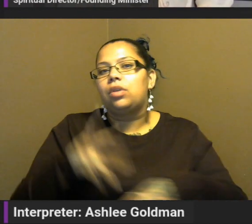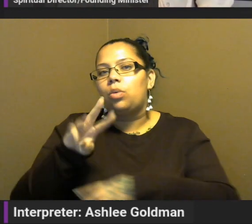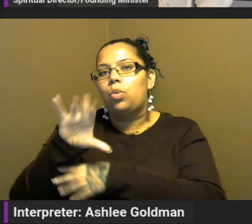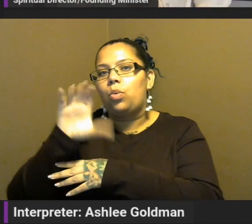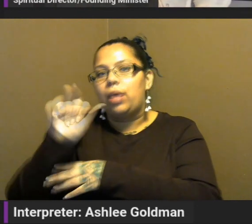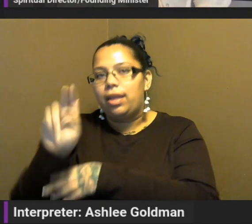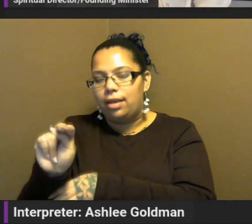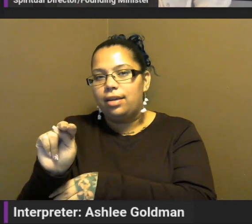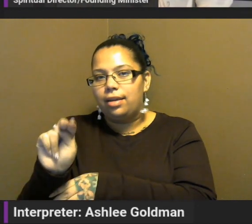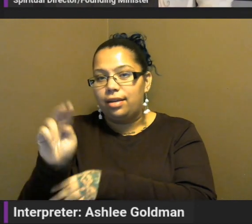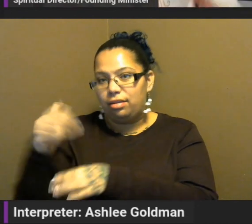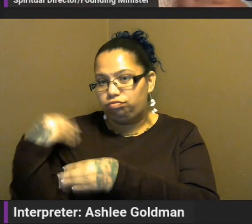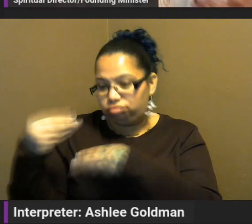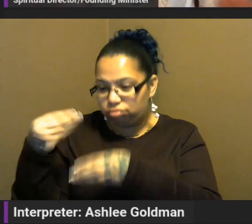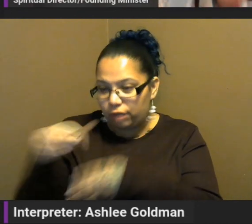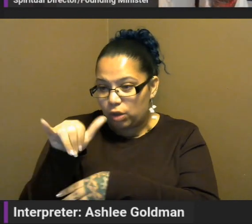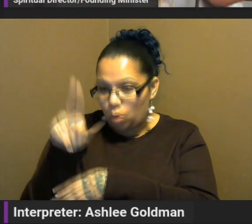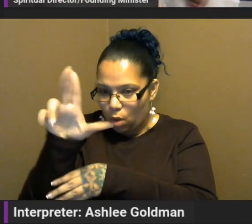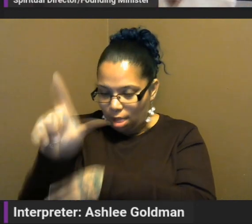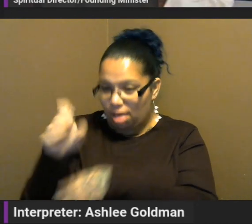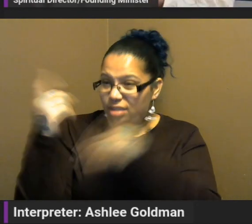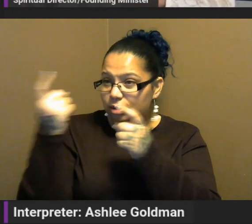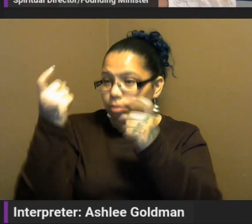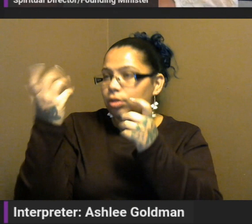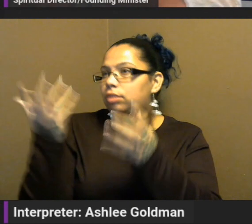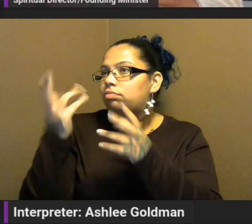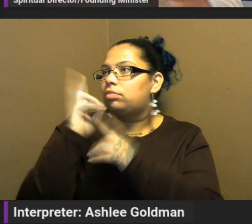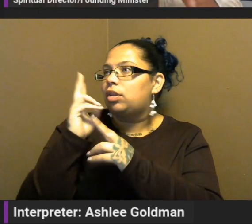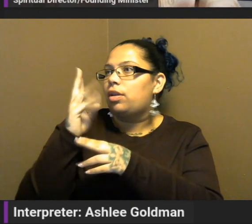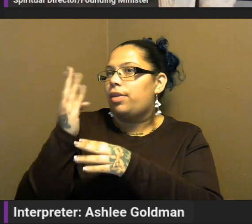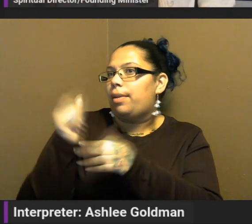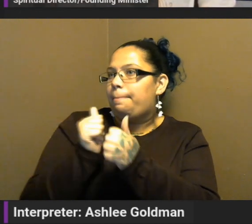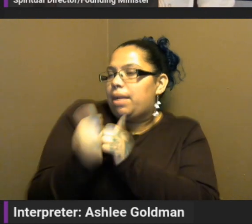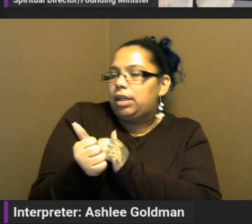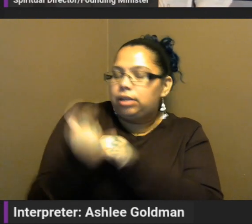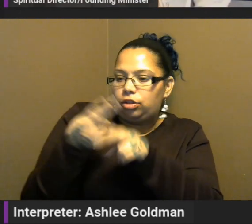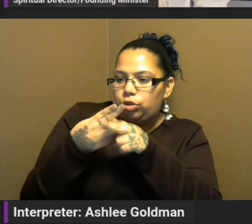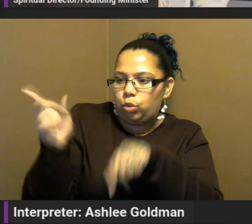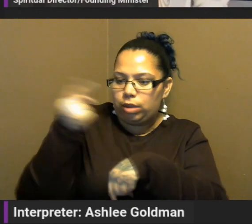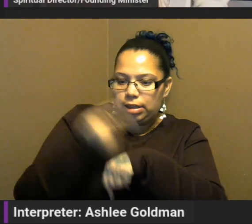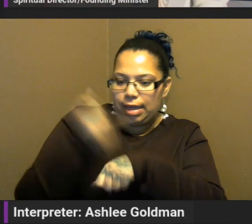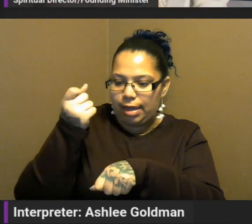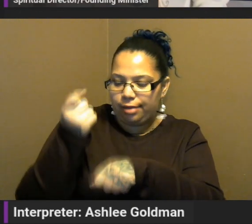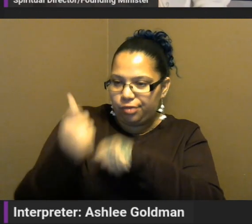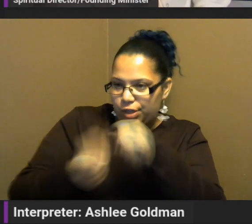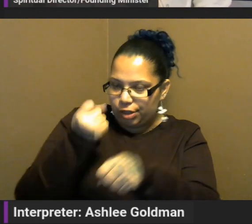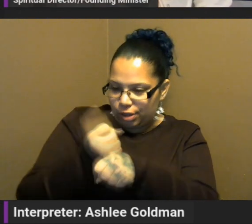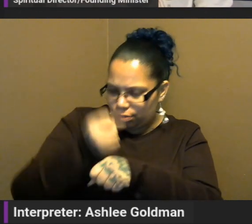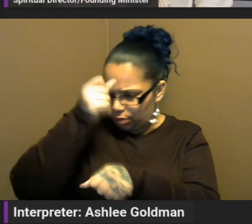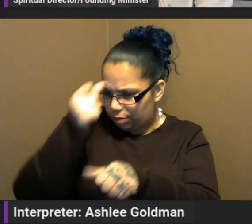on December 21st honors the passing of the shortest day of the year, remembering the return